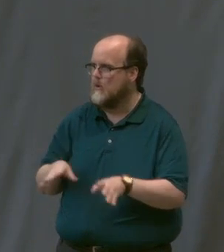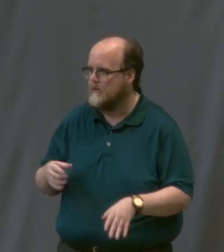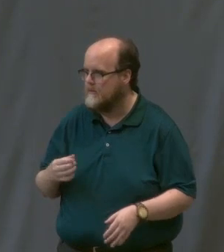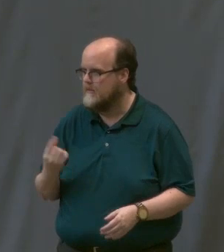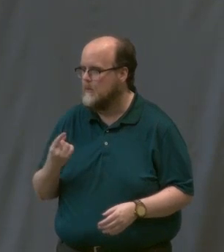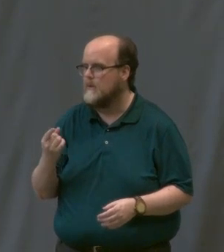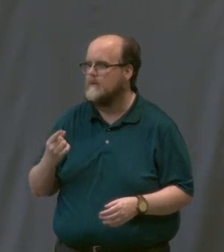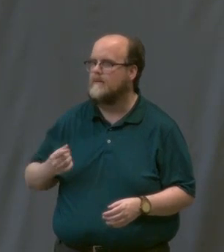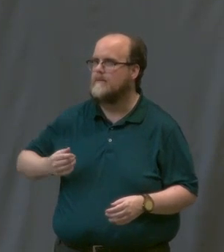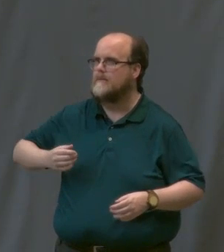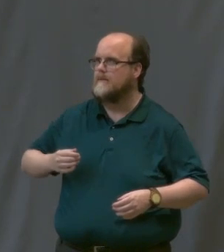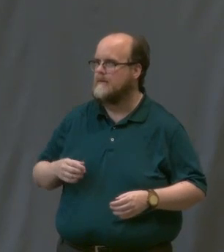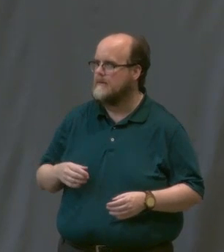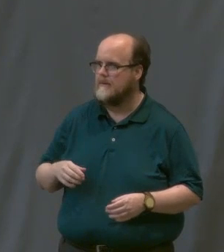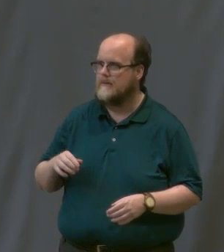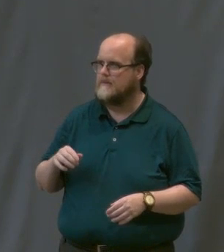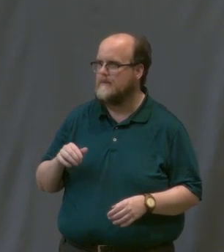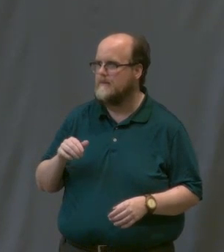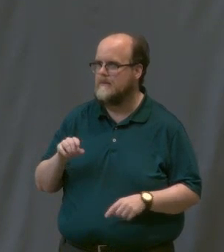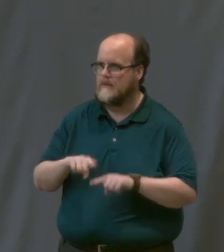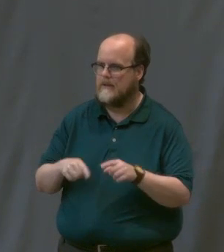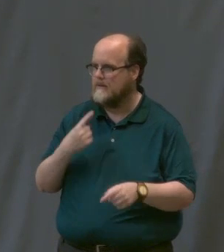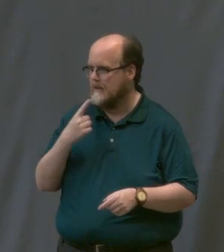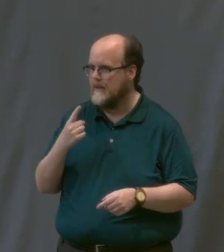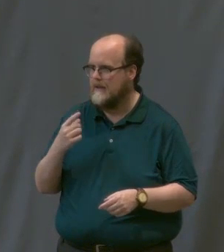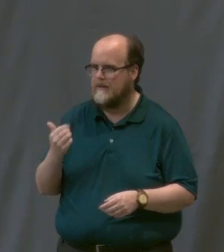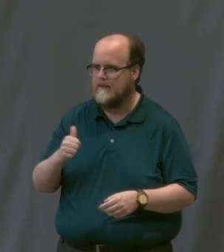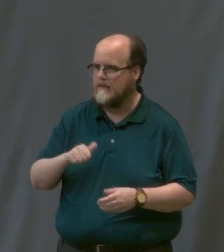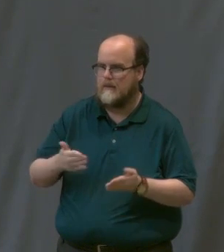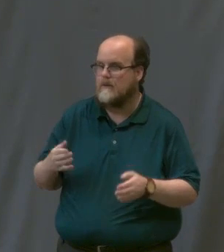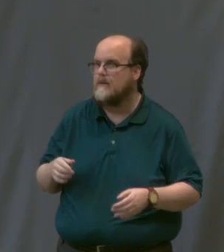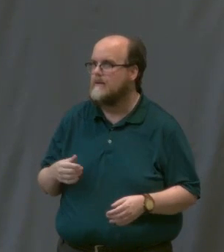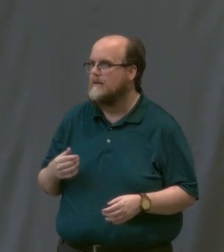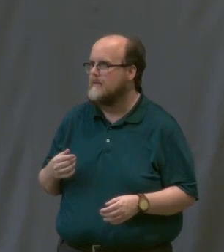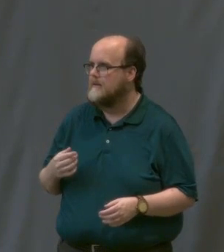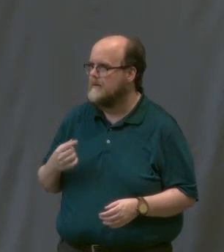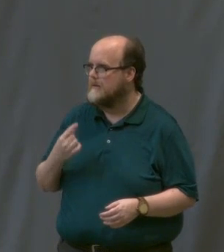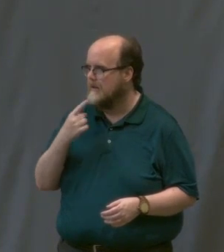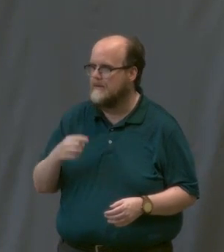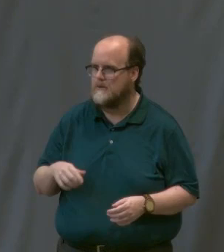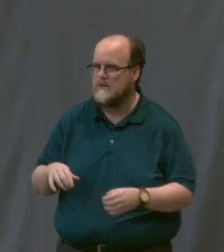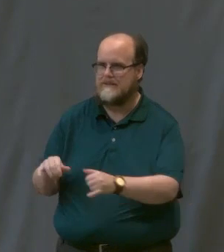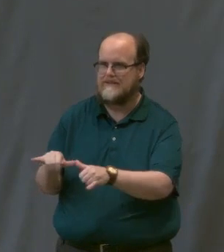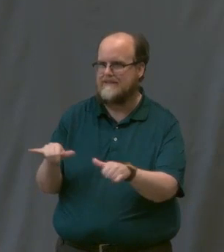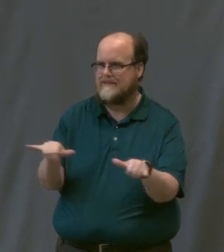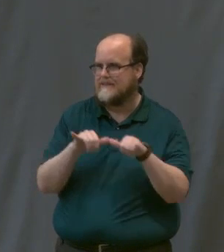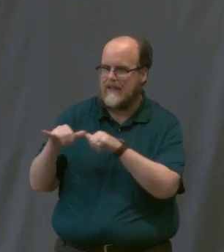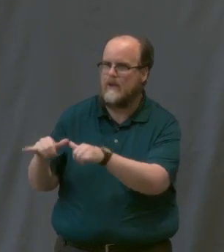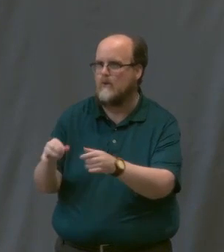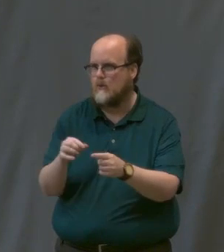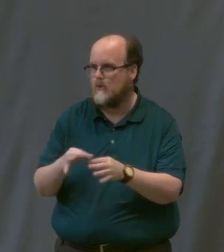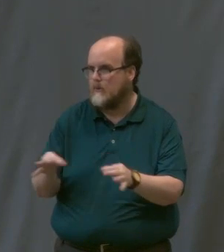mean, Yeah. You really are lost for words anyway. Yeah, you When are. think of a standard soundbite or statement that everybody